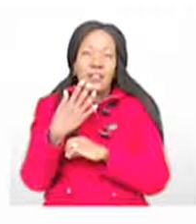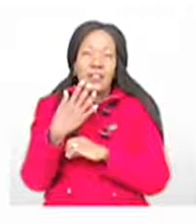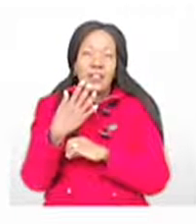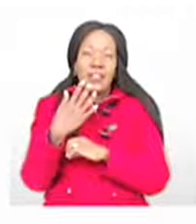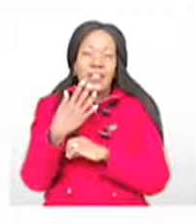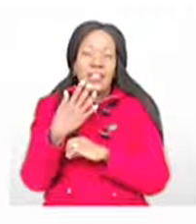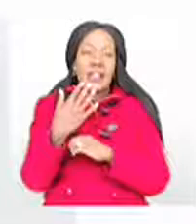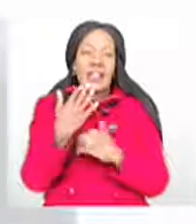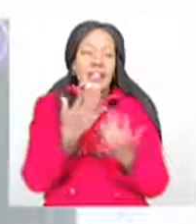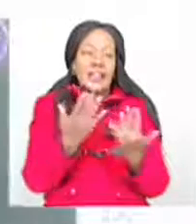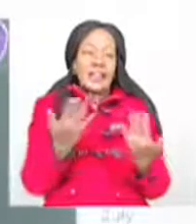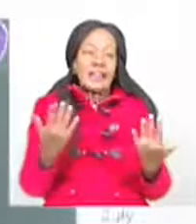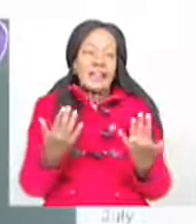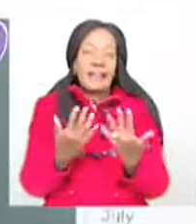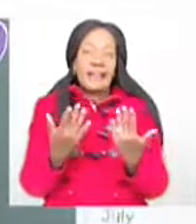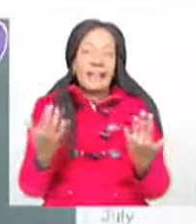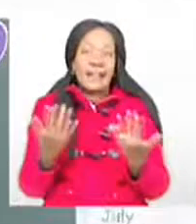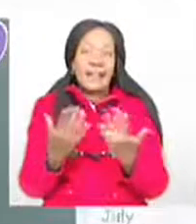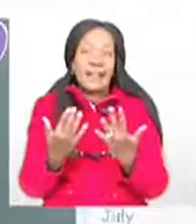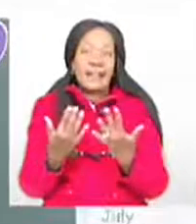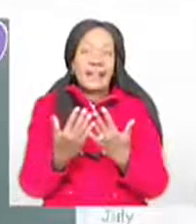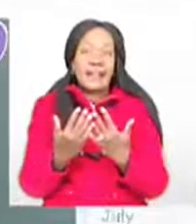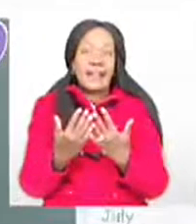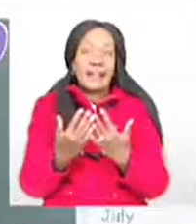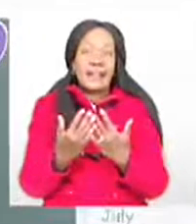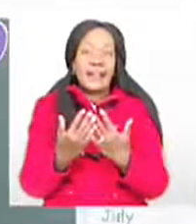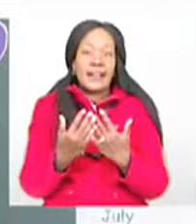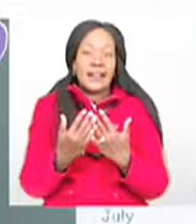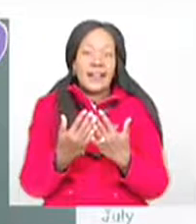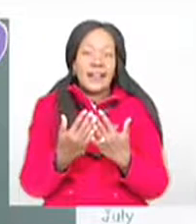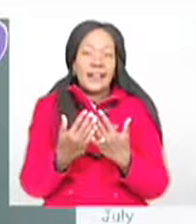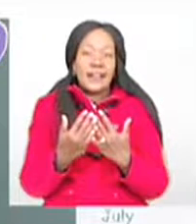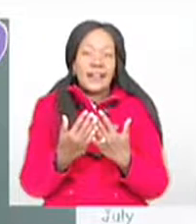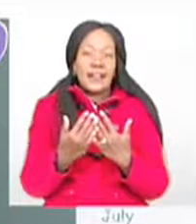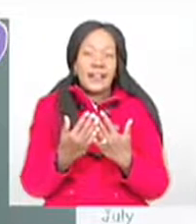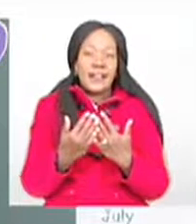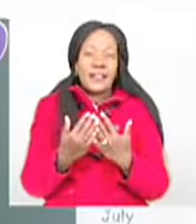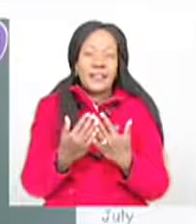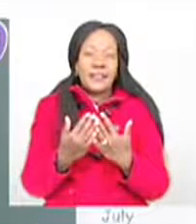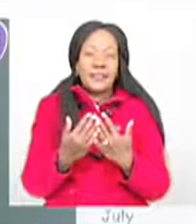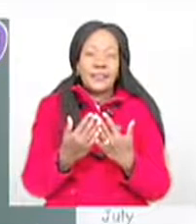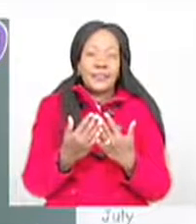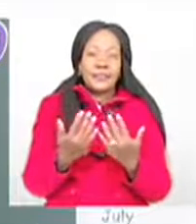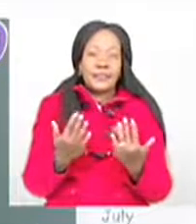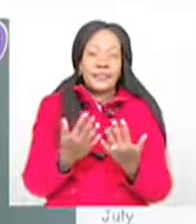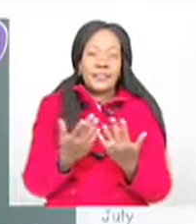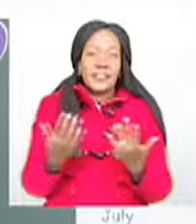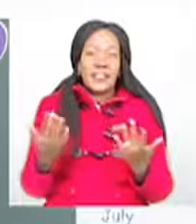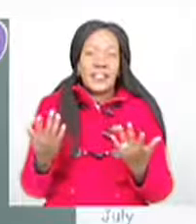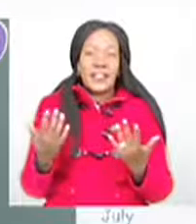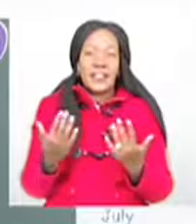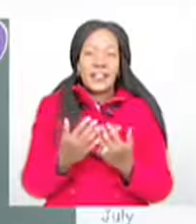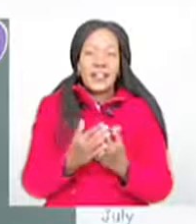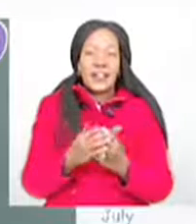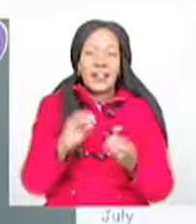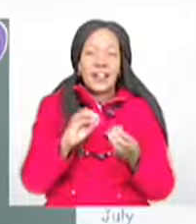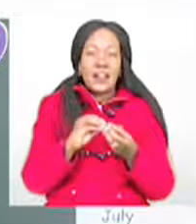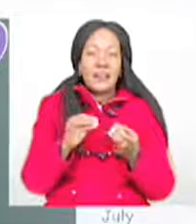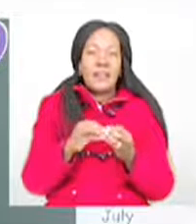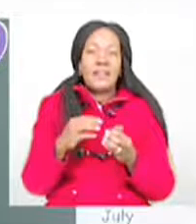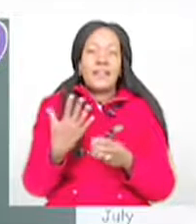in green. And color green is over here on the board. Number